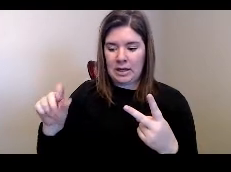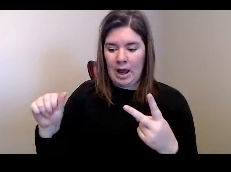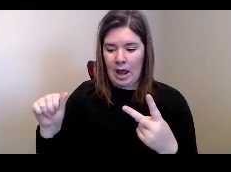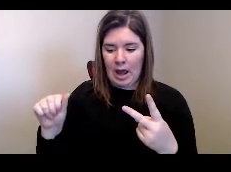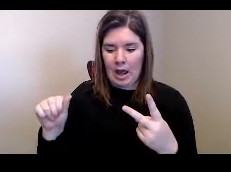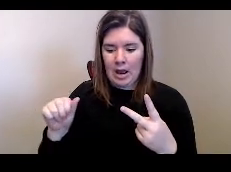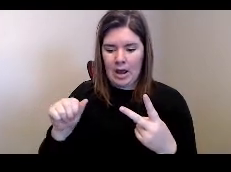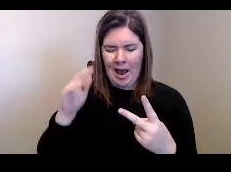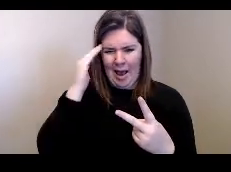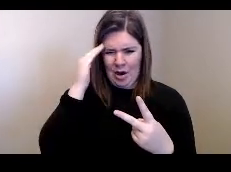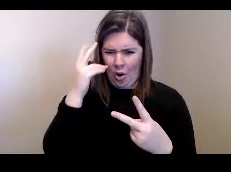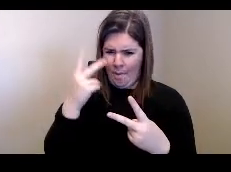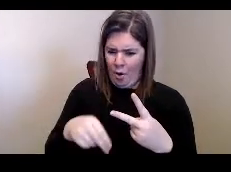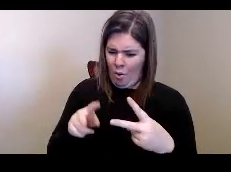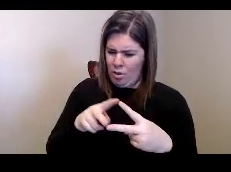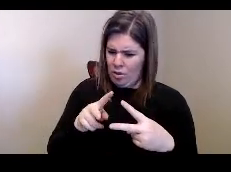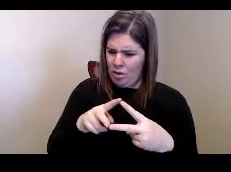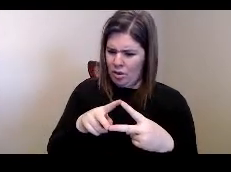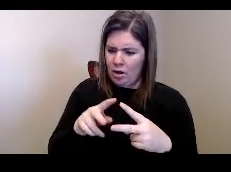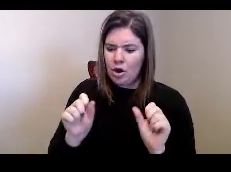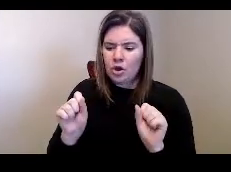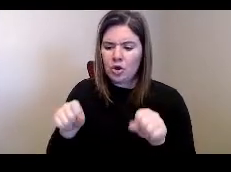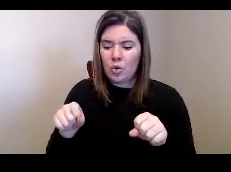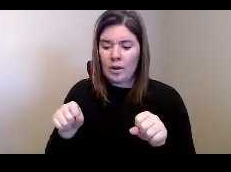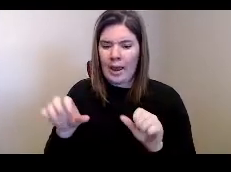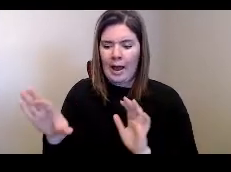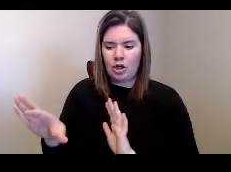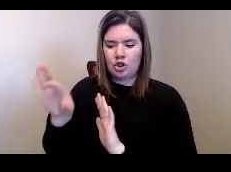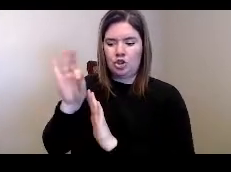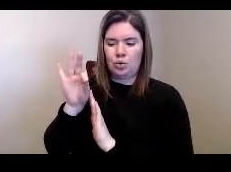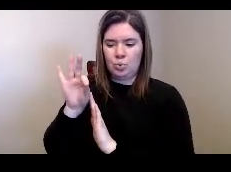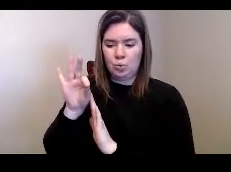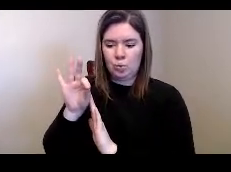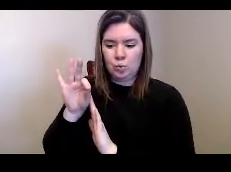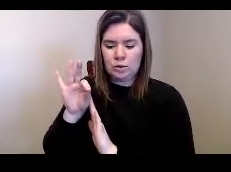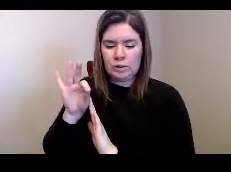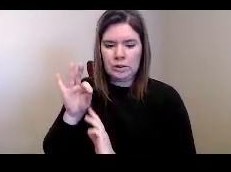both of those, you can actually choose